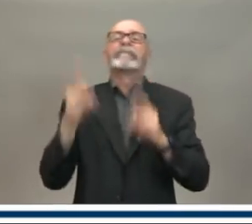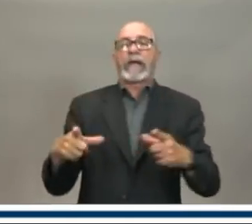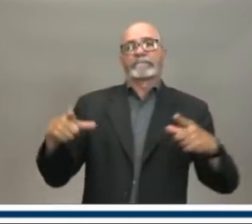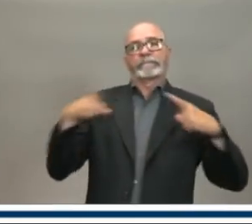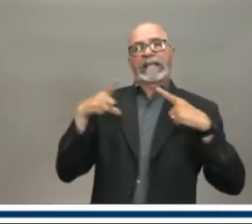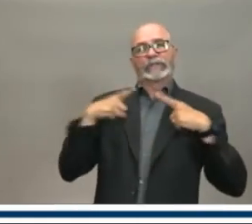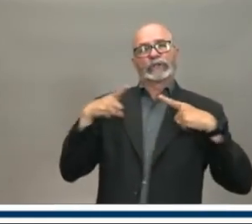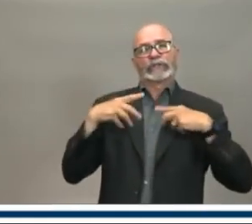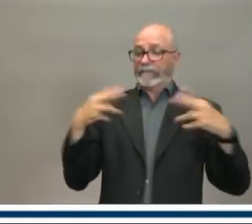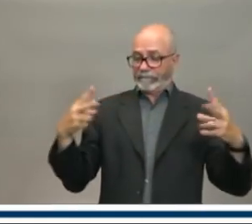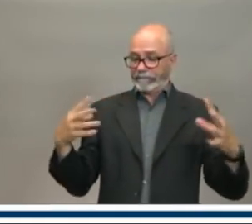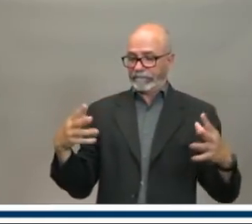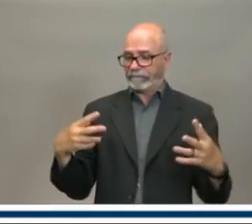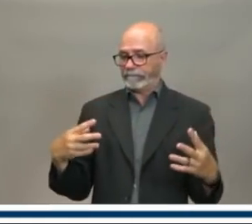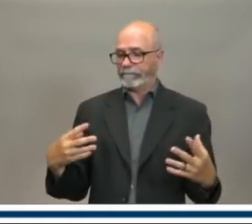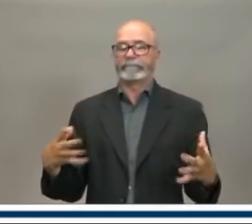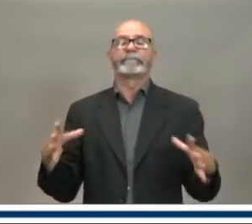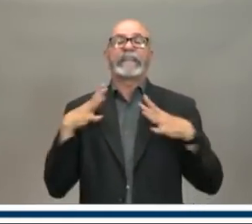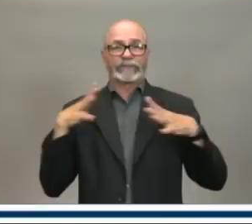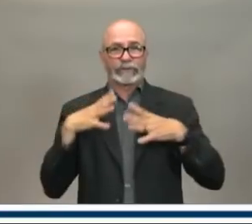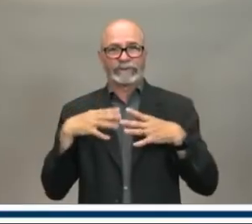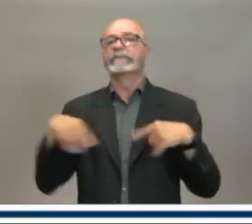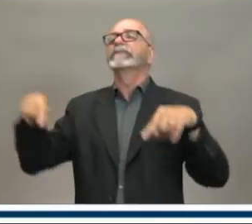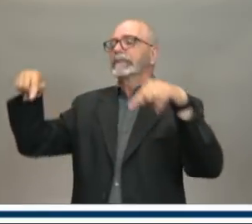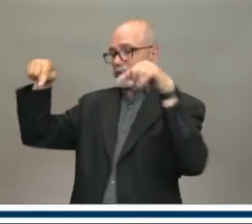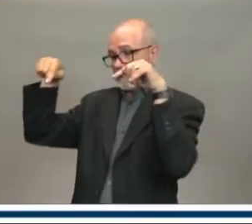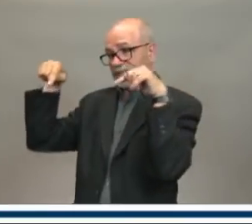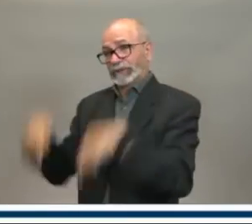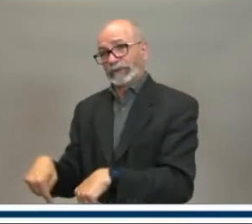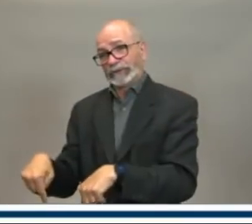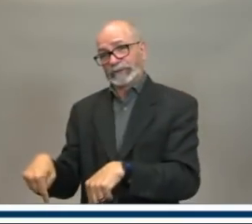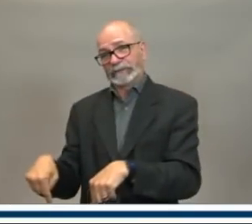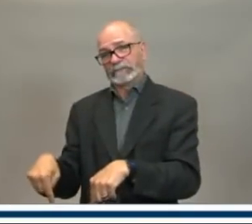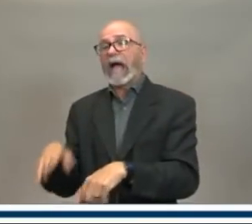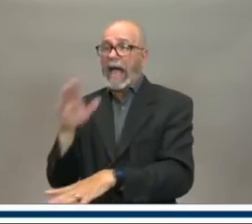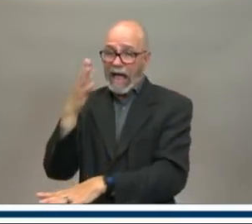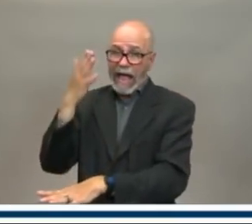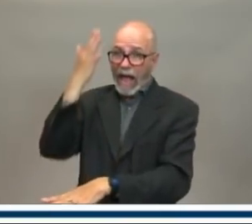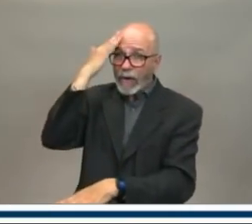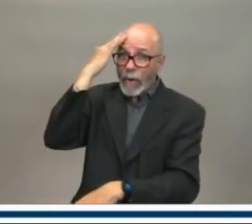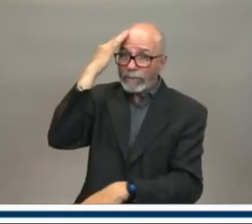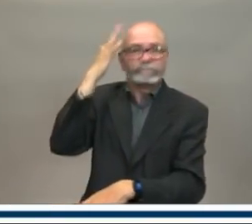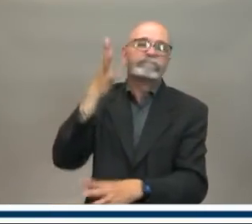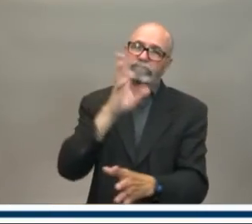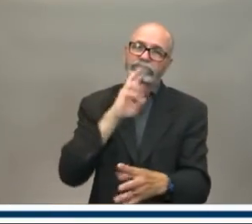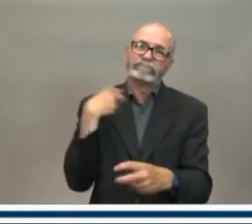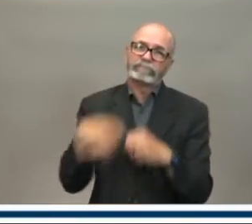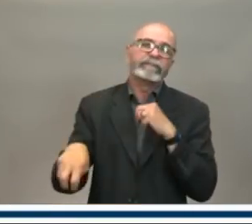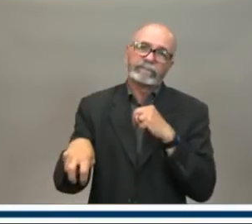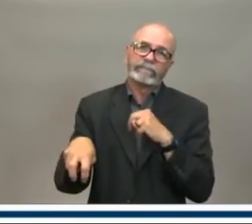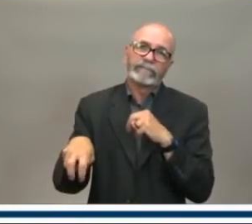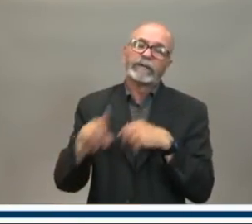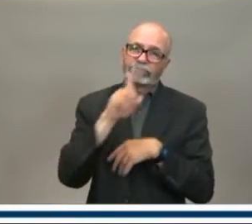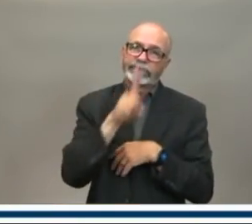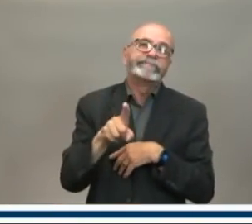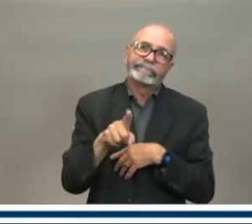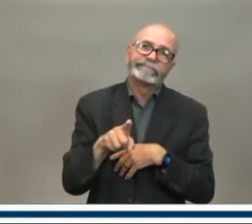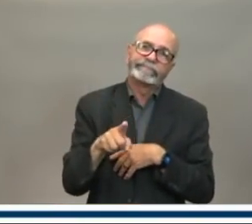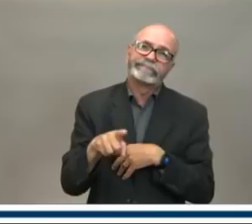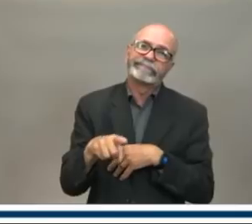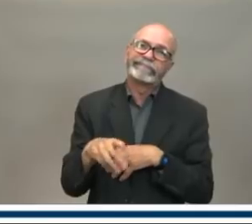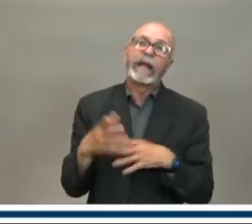question tourism will be heavily impacted this year. We know that. We've heard from many of the